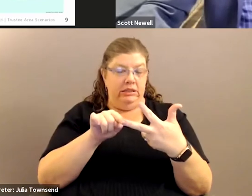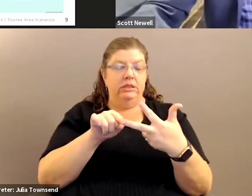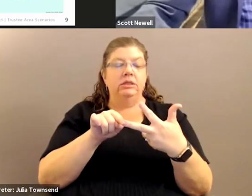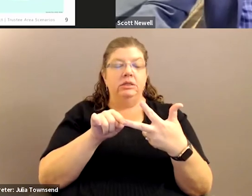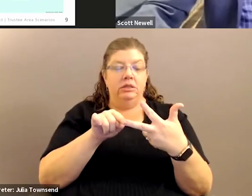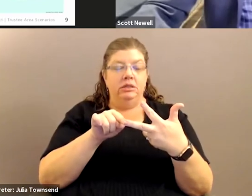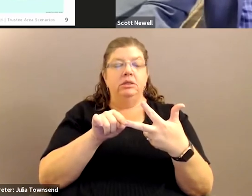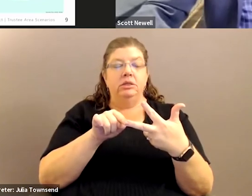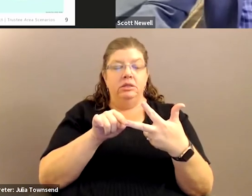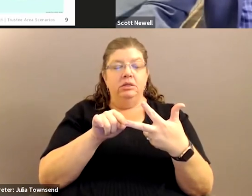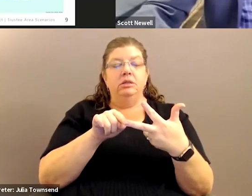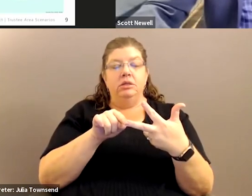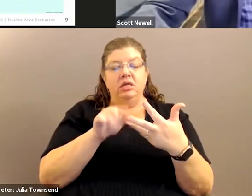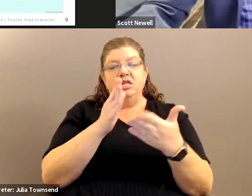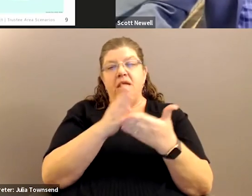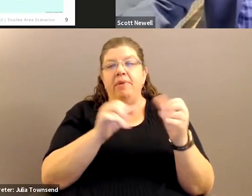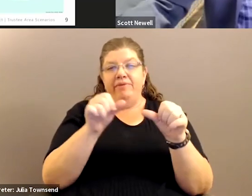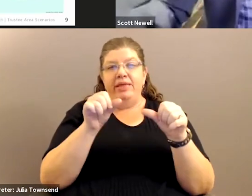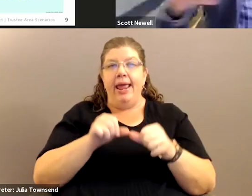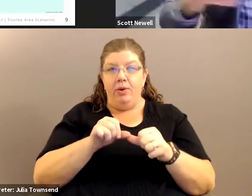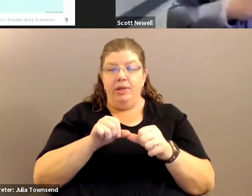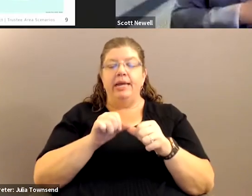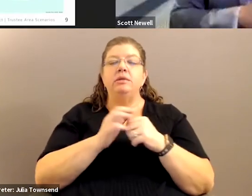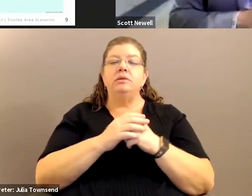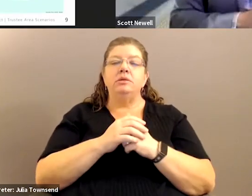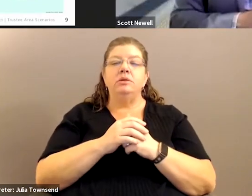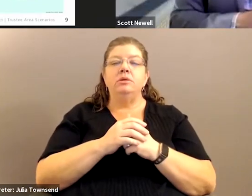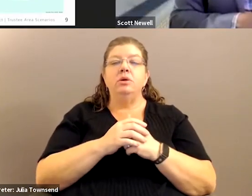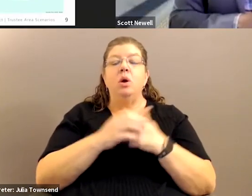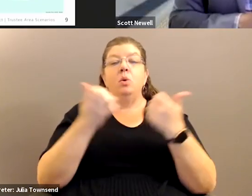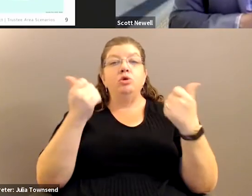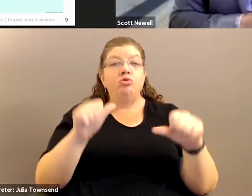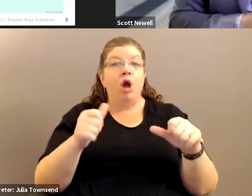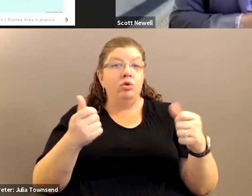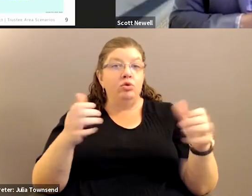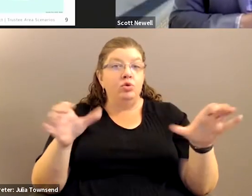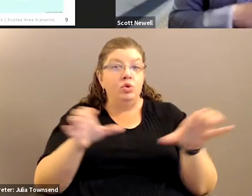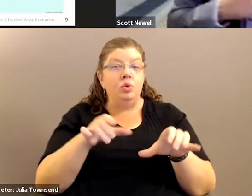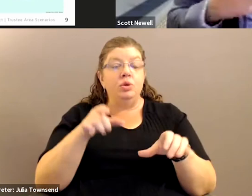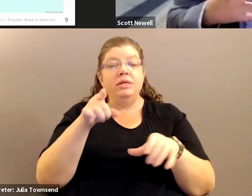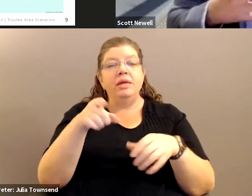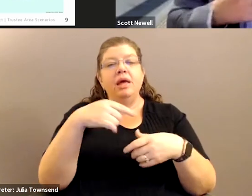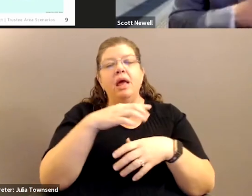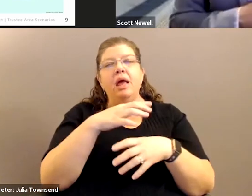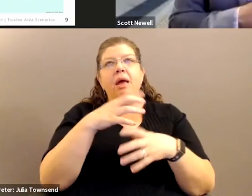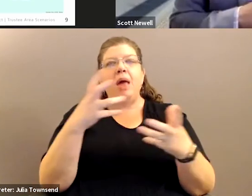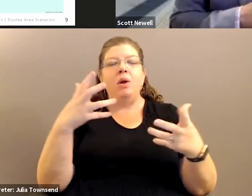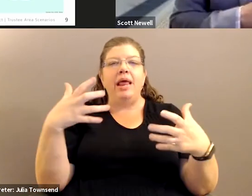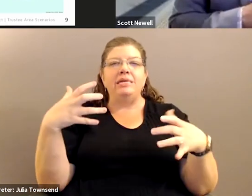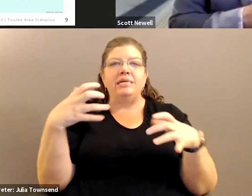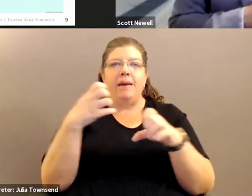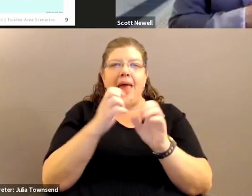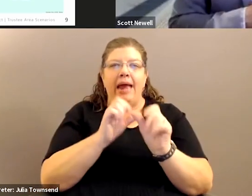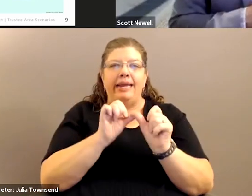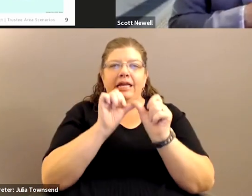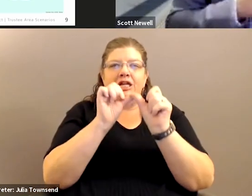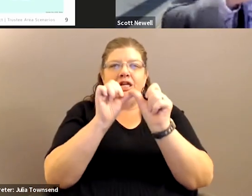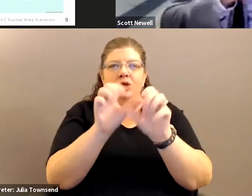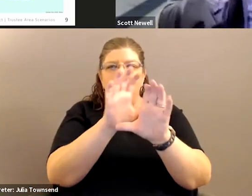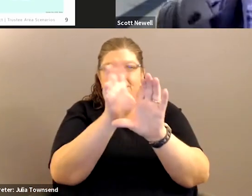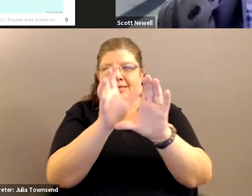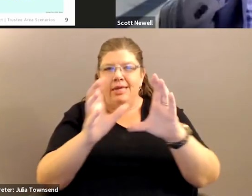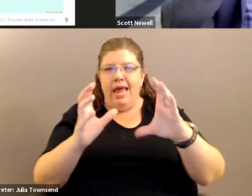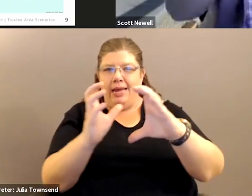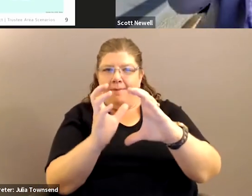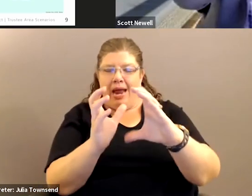in in some of the areas but uh what we tried to do is make this one about as compact and contiguous as